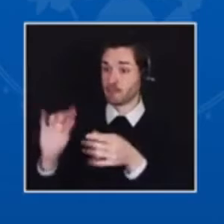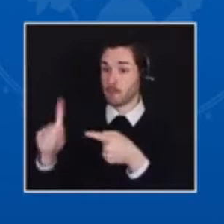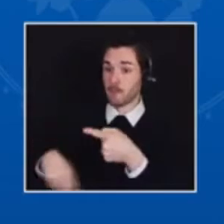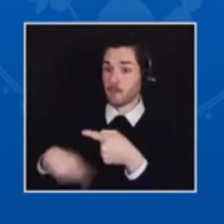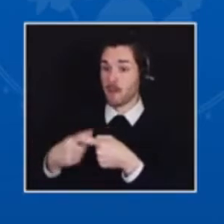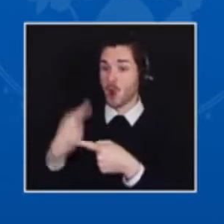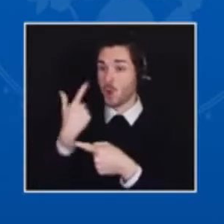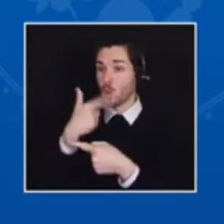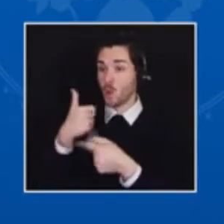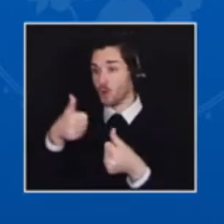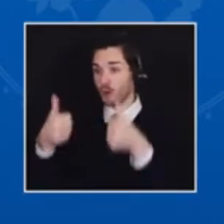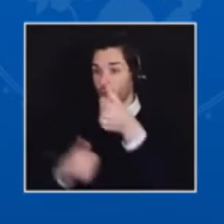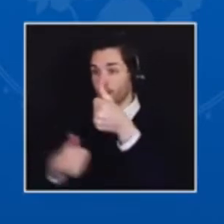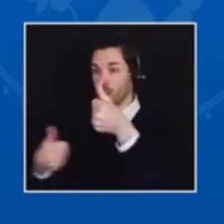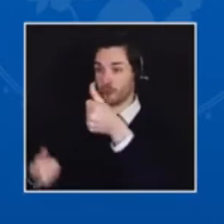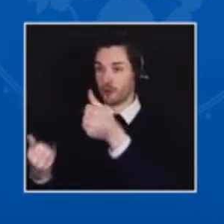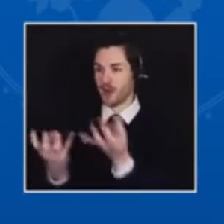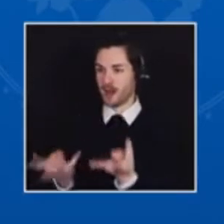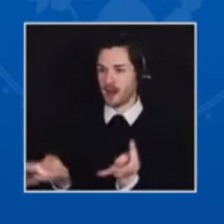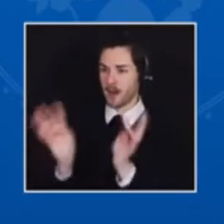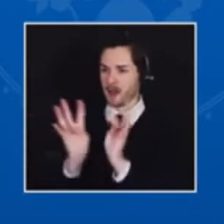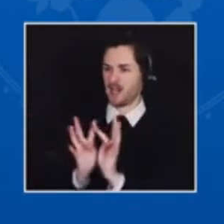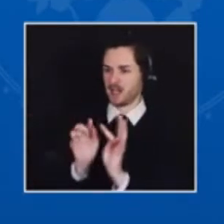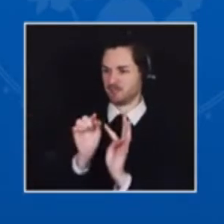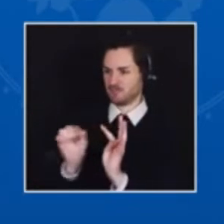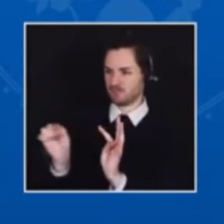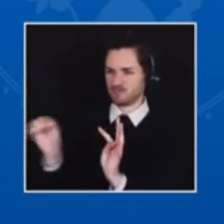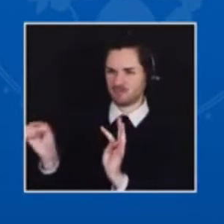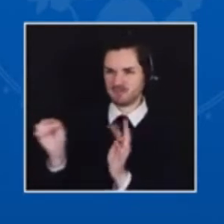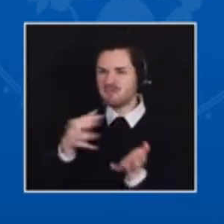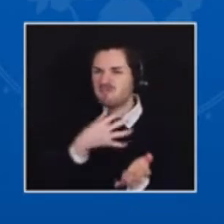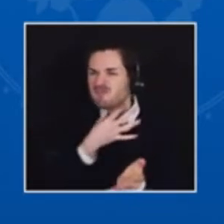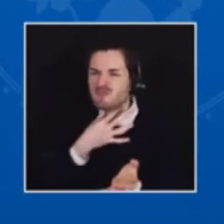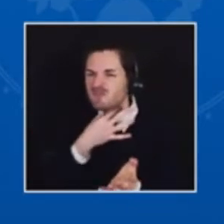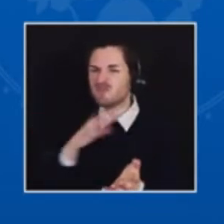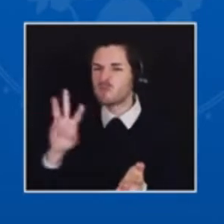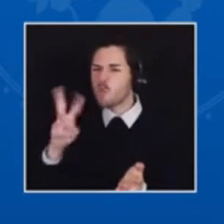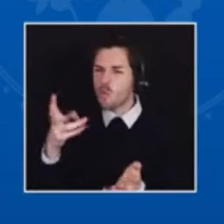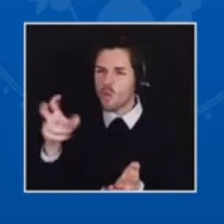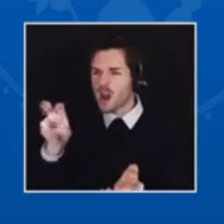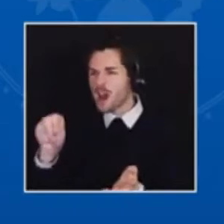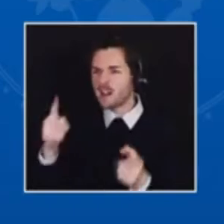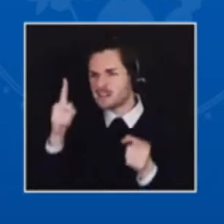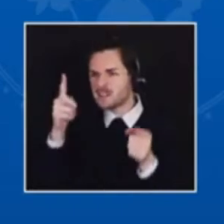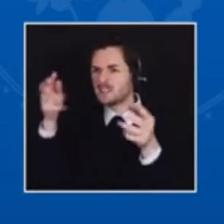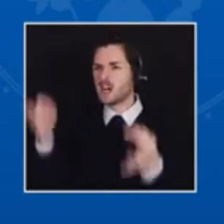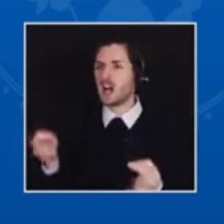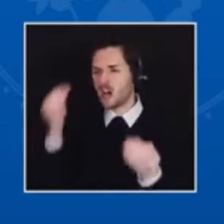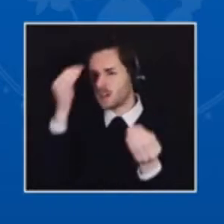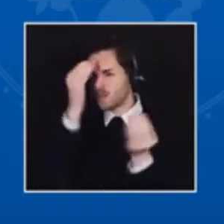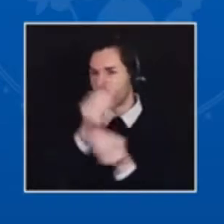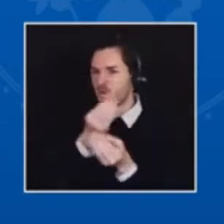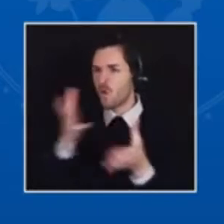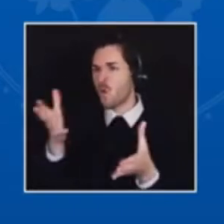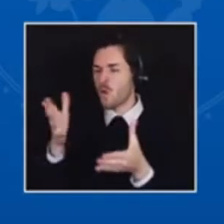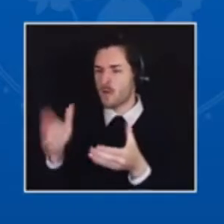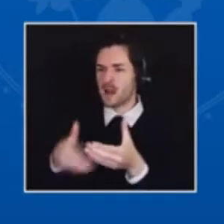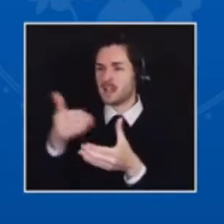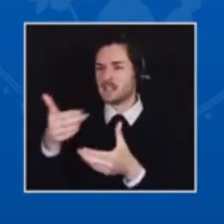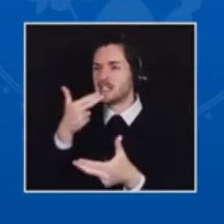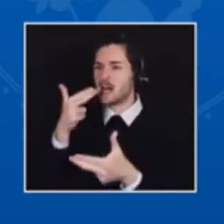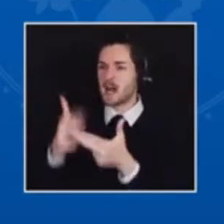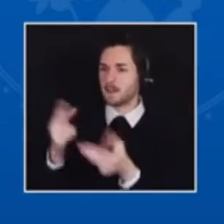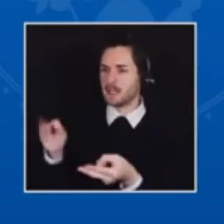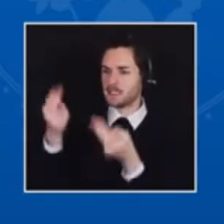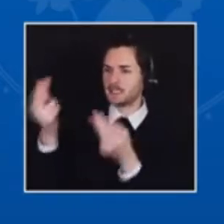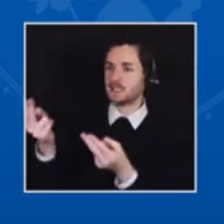be able to provide kind of a Target date for when you are planning to Ru out that first cabinet nominee and then also